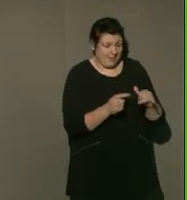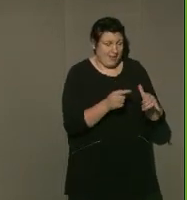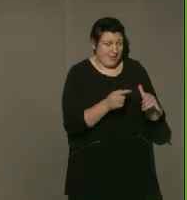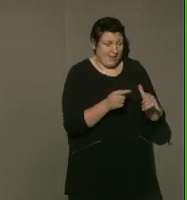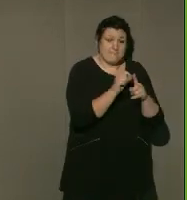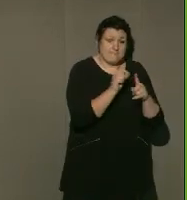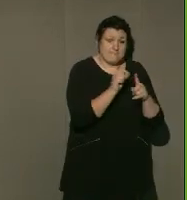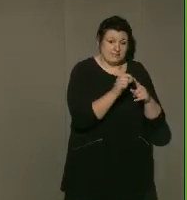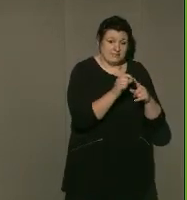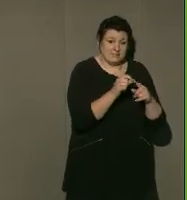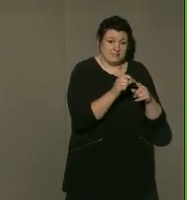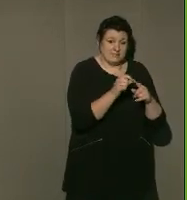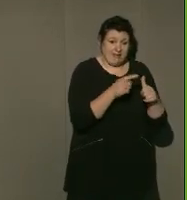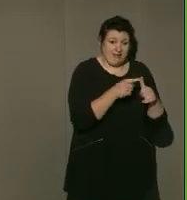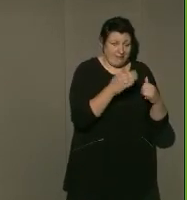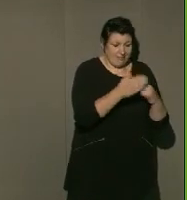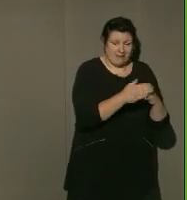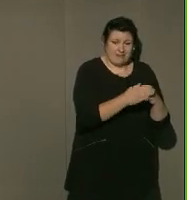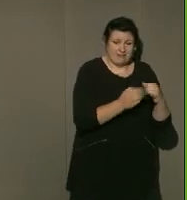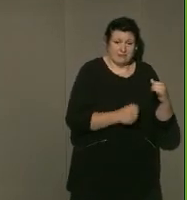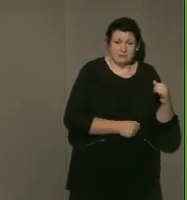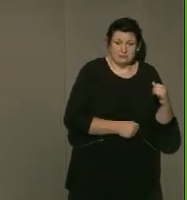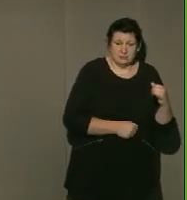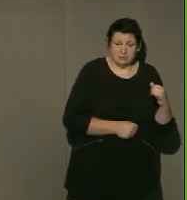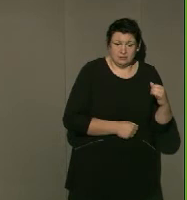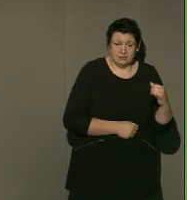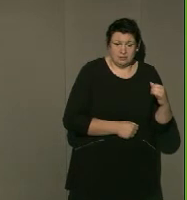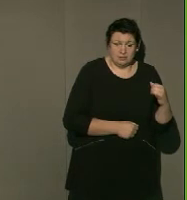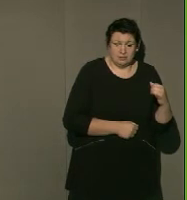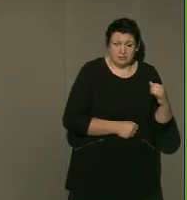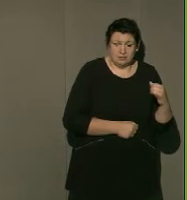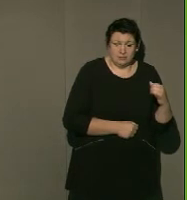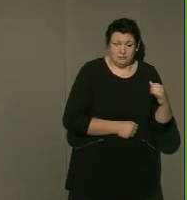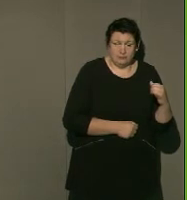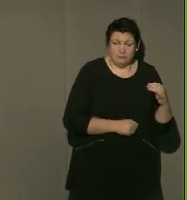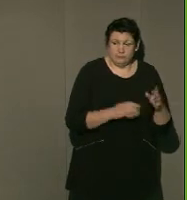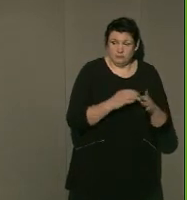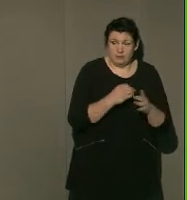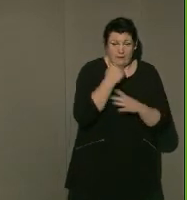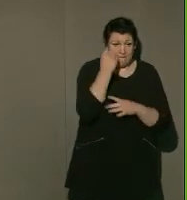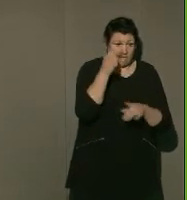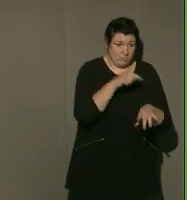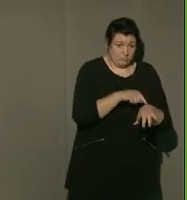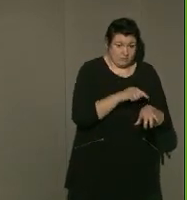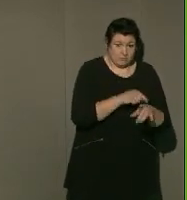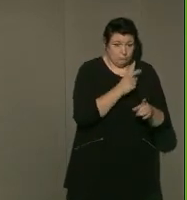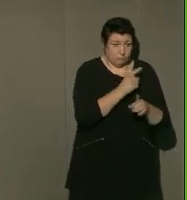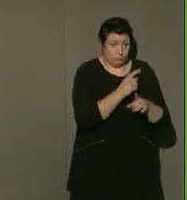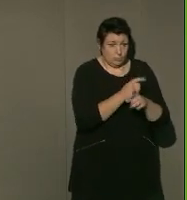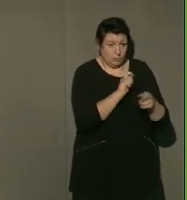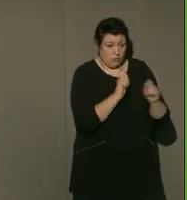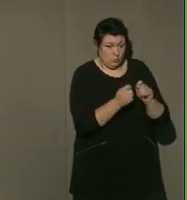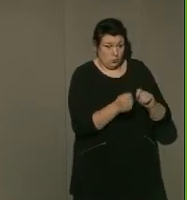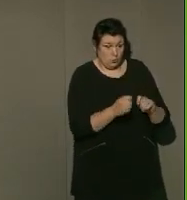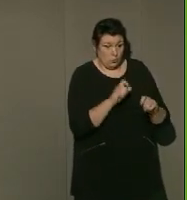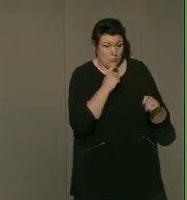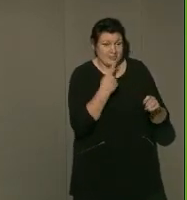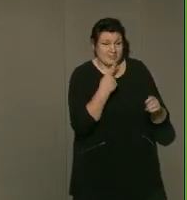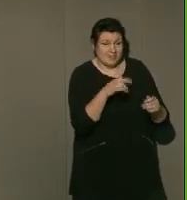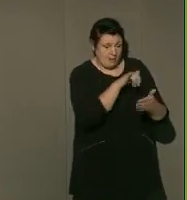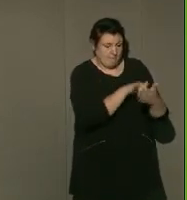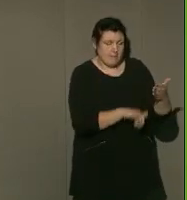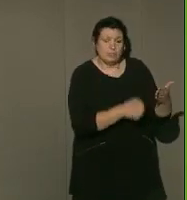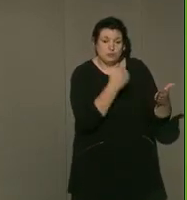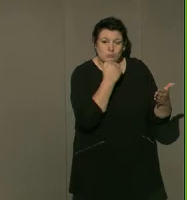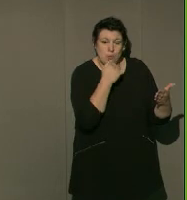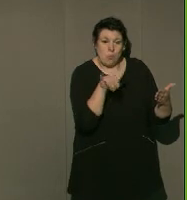A, so it's in the book that's appendices. It's Appendix A, and each time we come to discussing an amendment, I will tell you on what page it is,